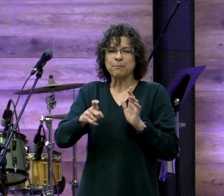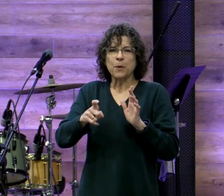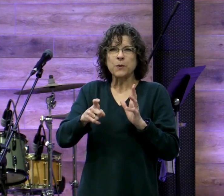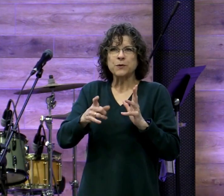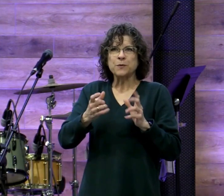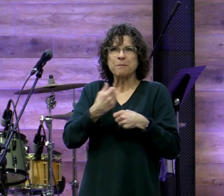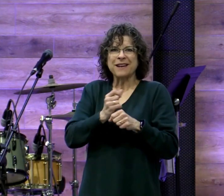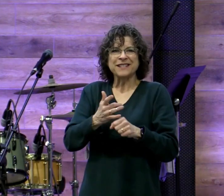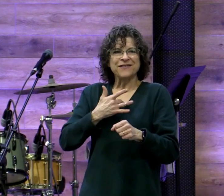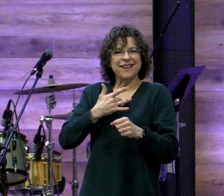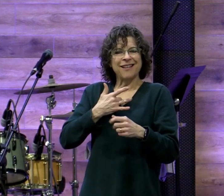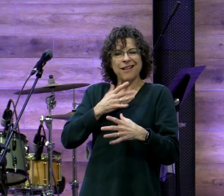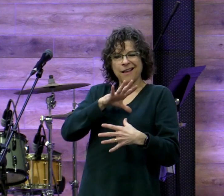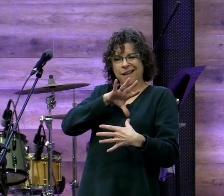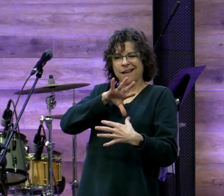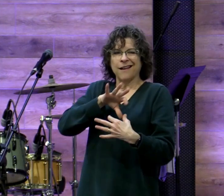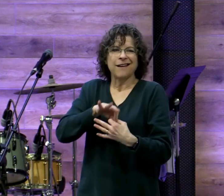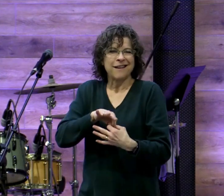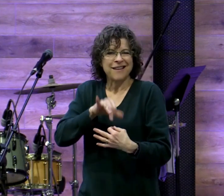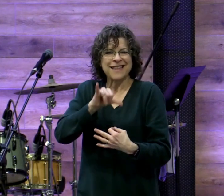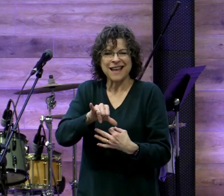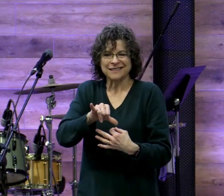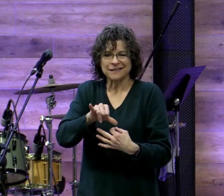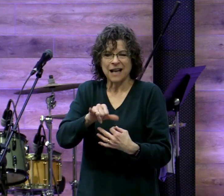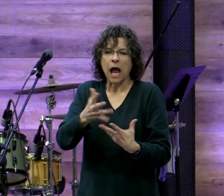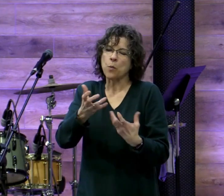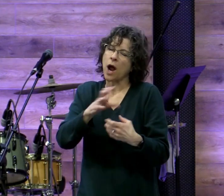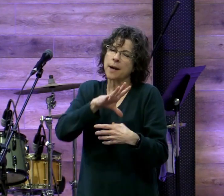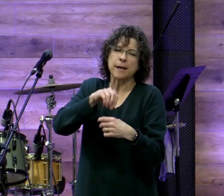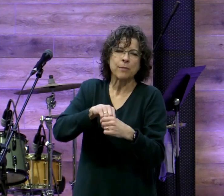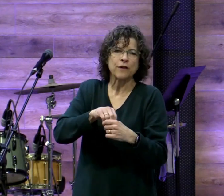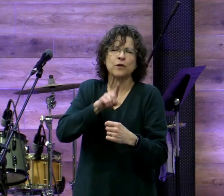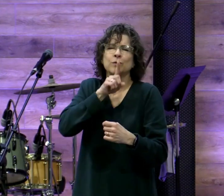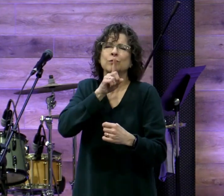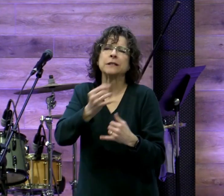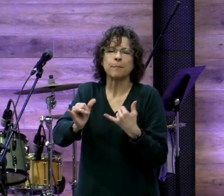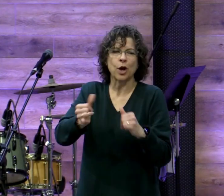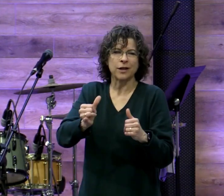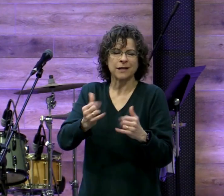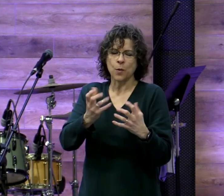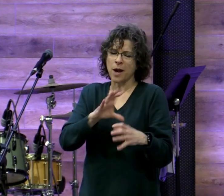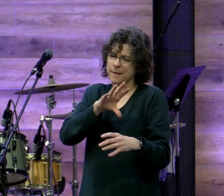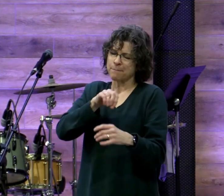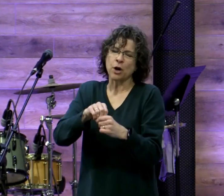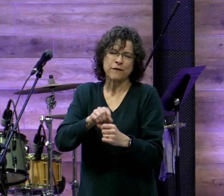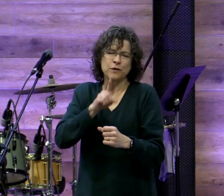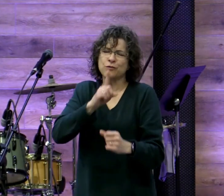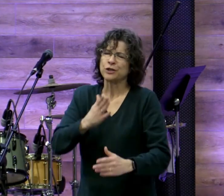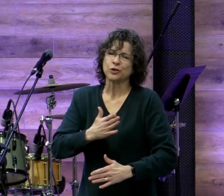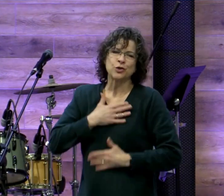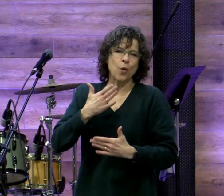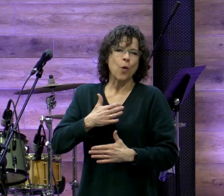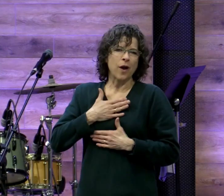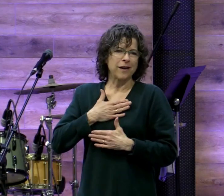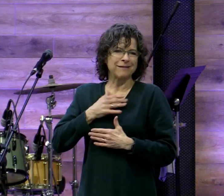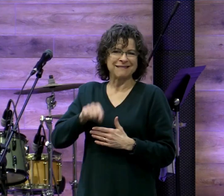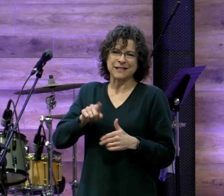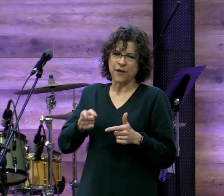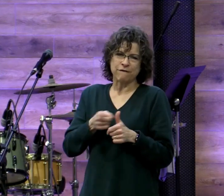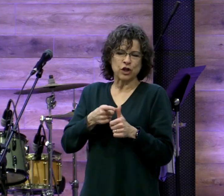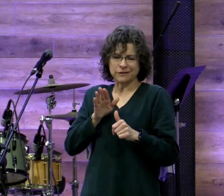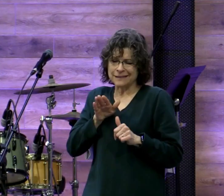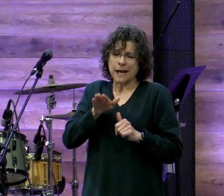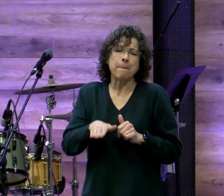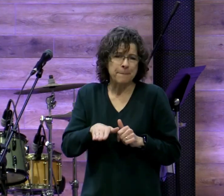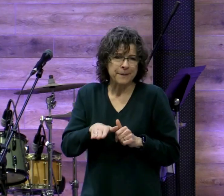us for the real party, for the real joy, for the goodness of life. If we could but capture, if it wasn't